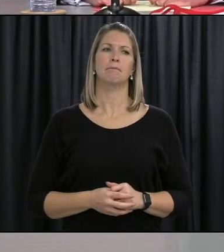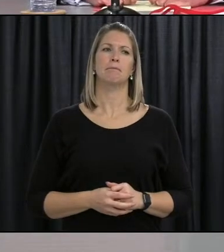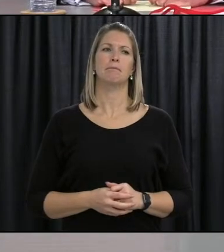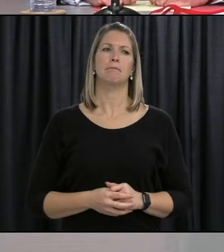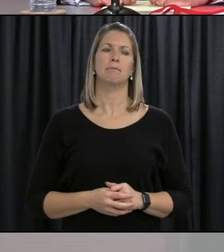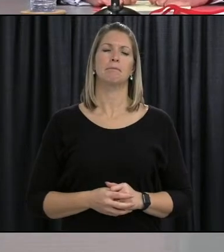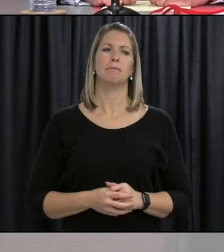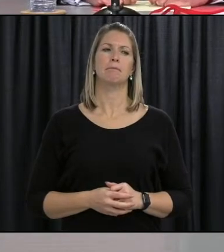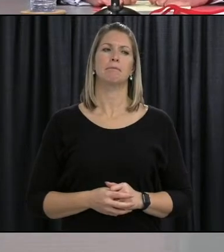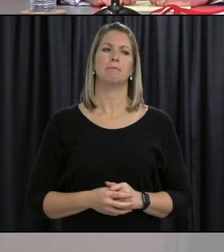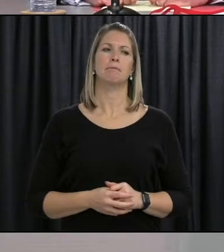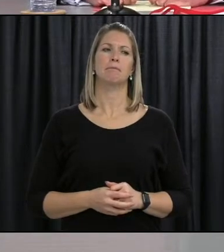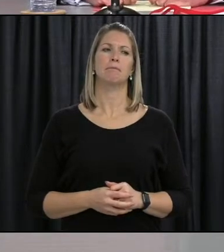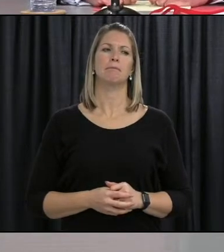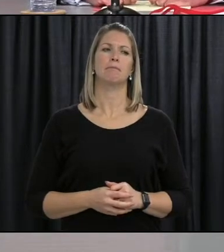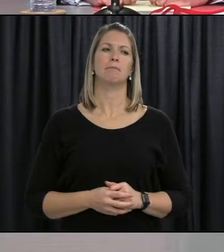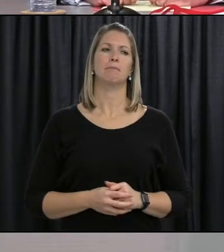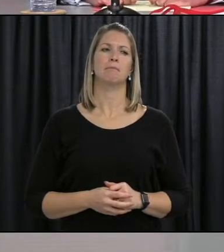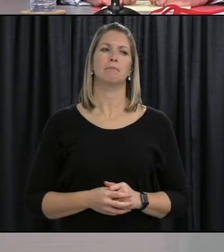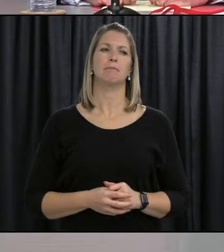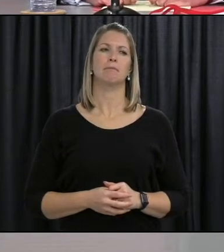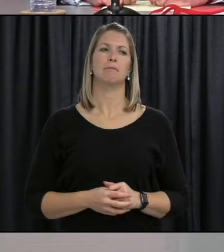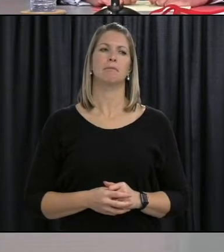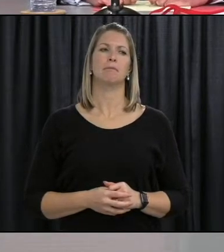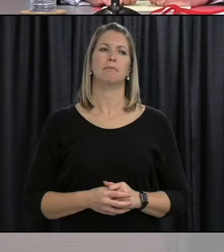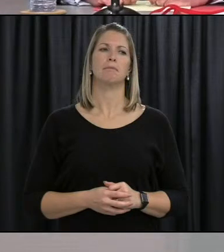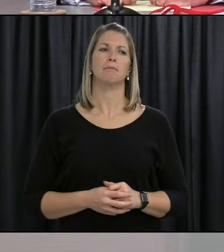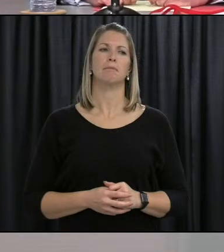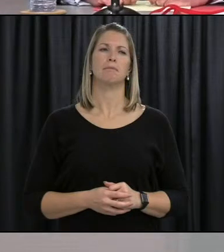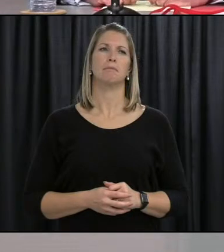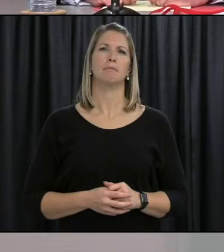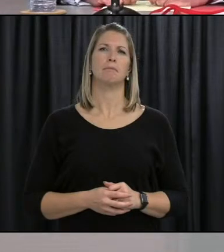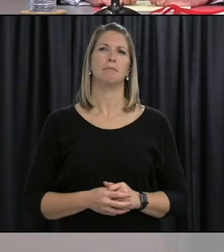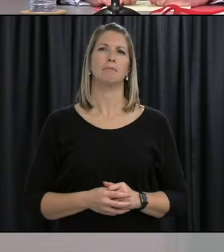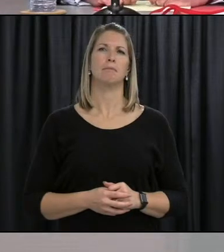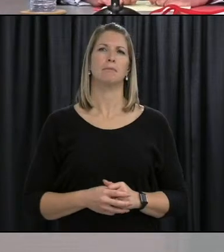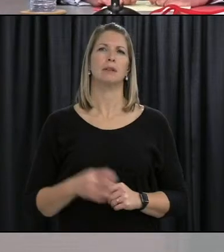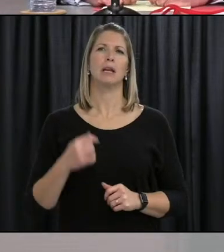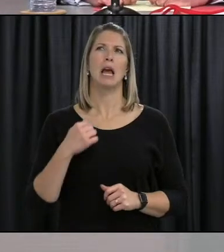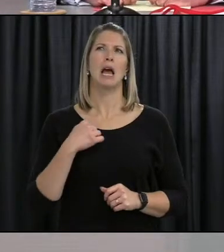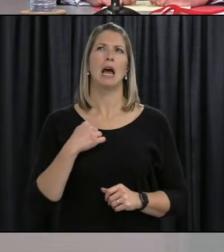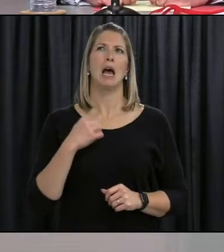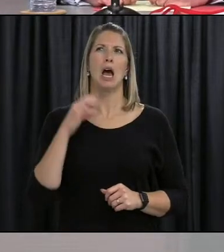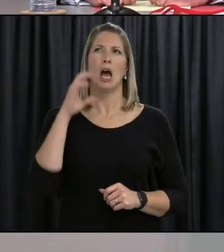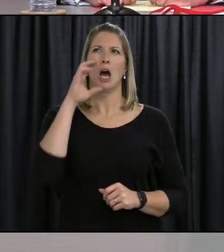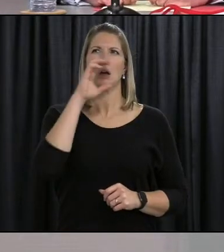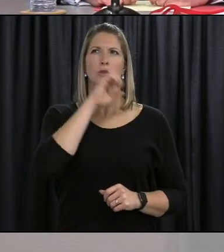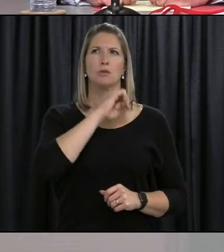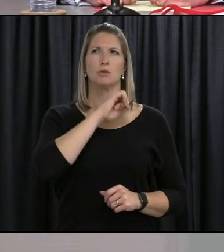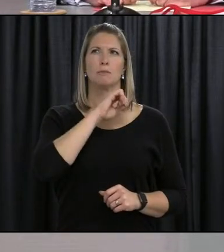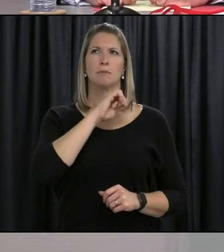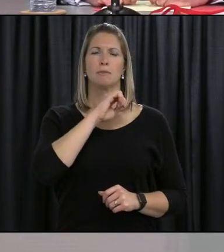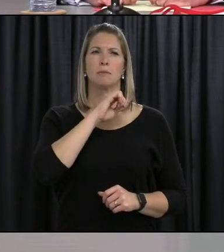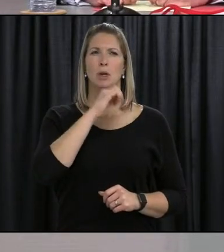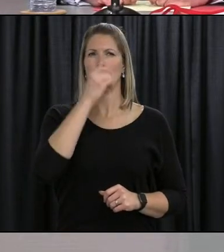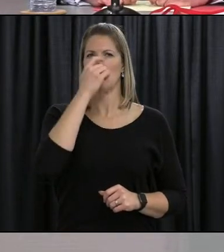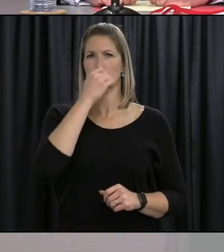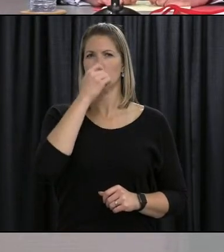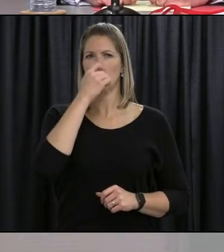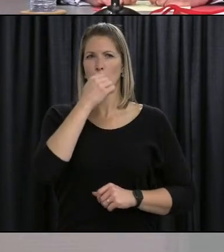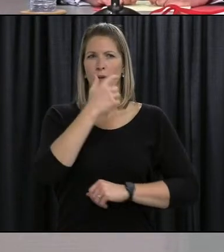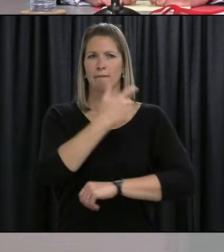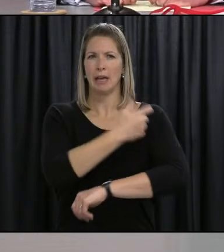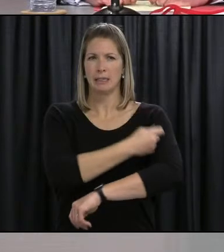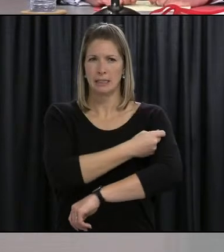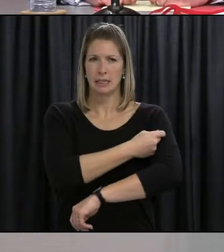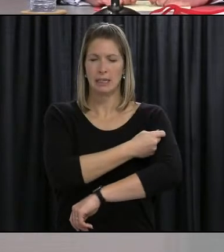Also, I'm assuming that the same accessibility would be in place for the COVID vaccine as for the flu. Are there any other